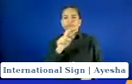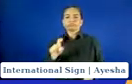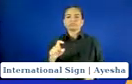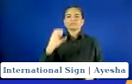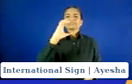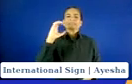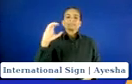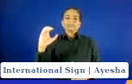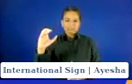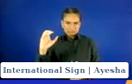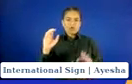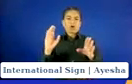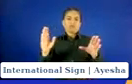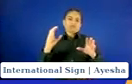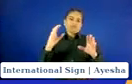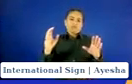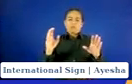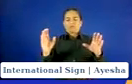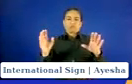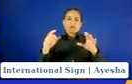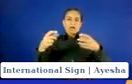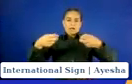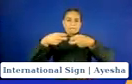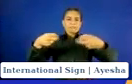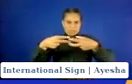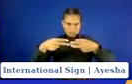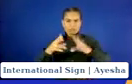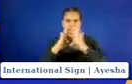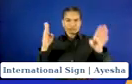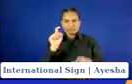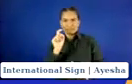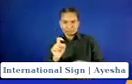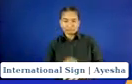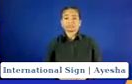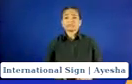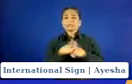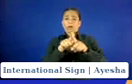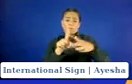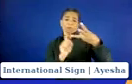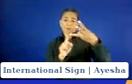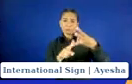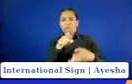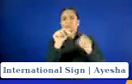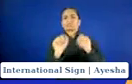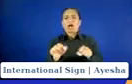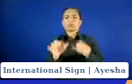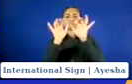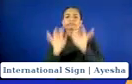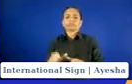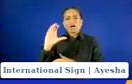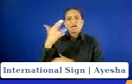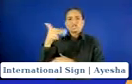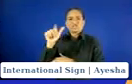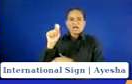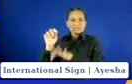You are also encouraged to use the chat box to present yourself, introduce yourself, and make comments or share any